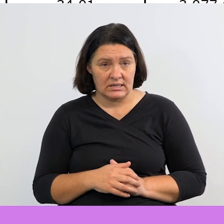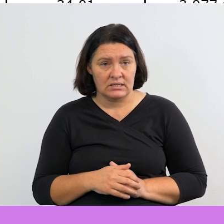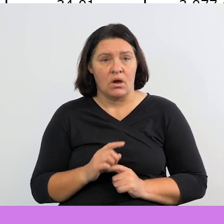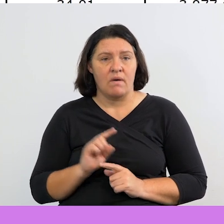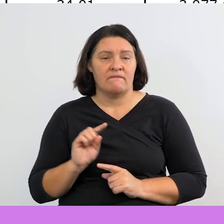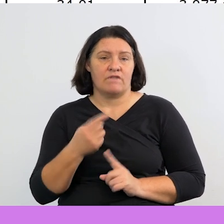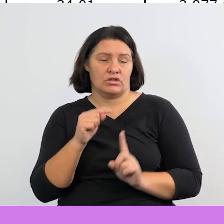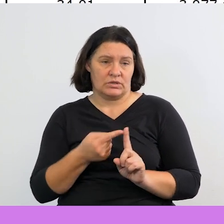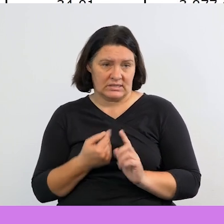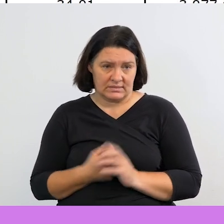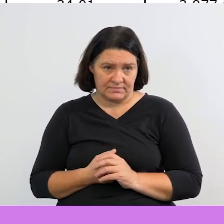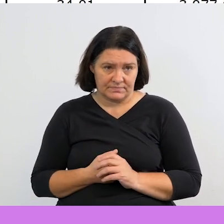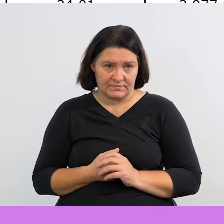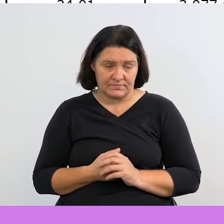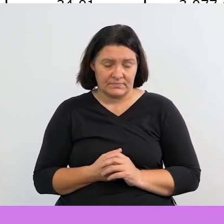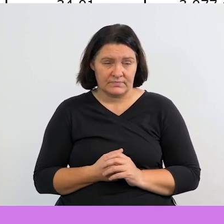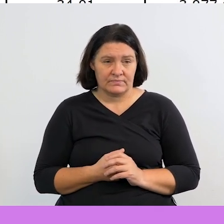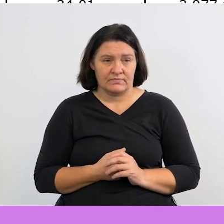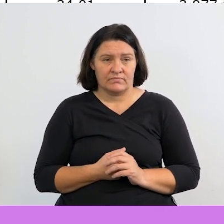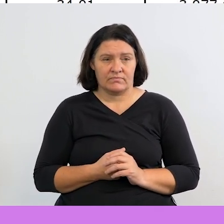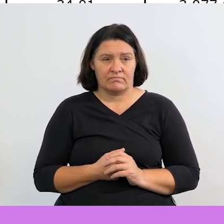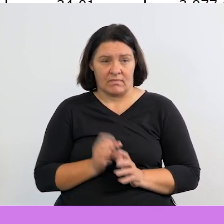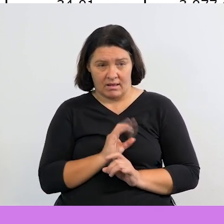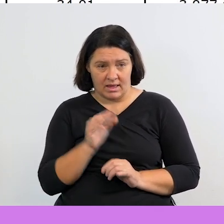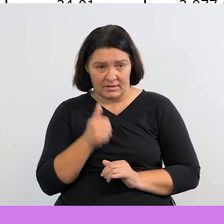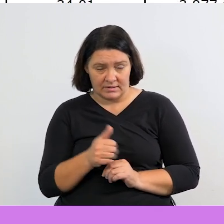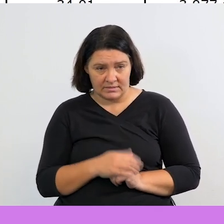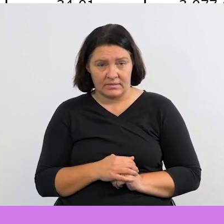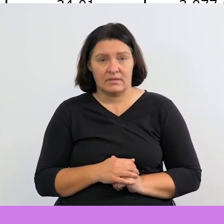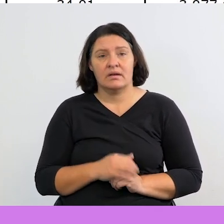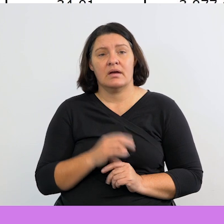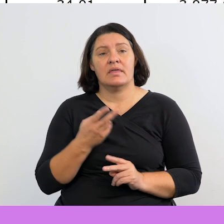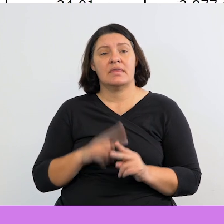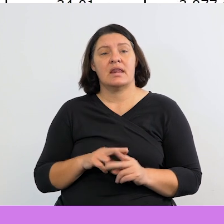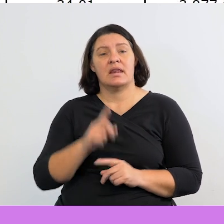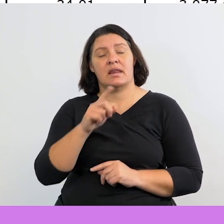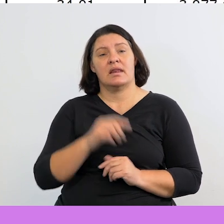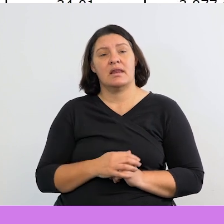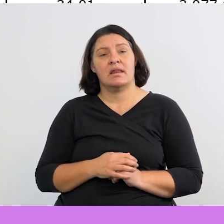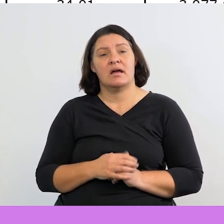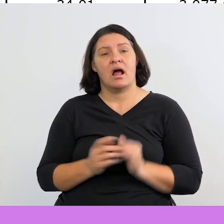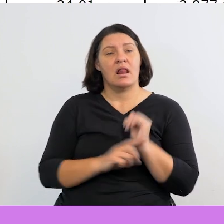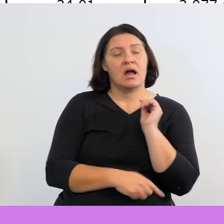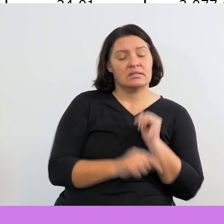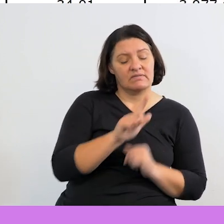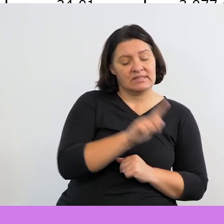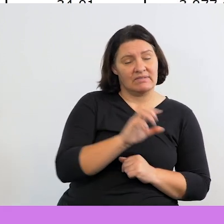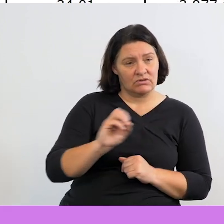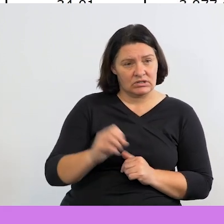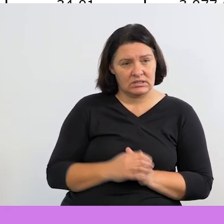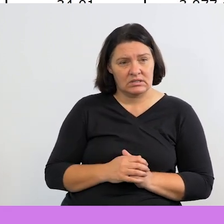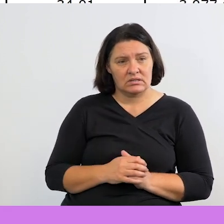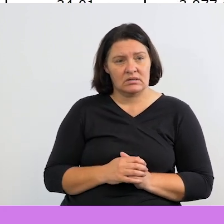So that is our first point. Right? I hope that's clear. Then last gross salary